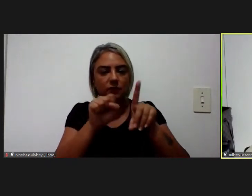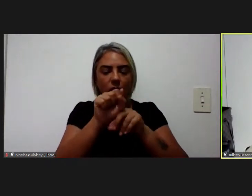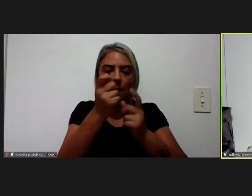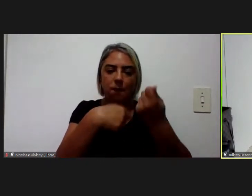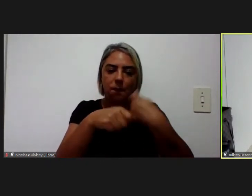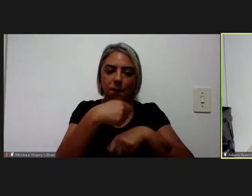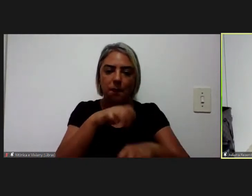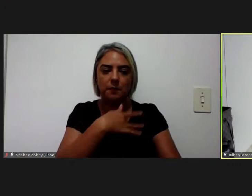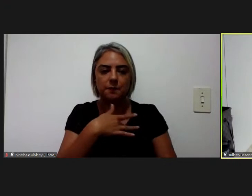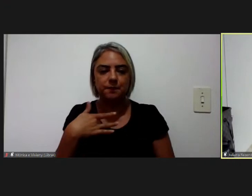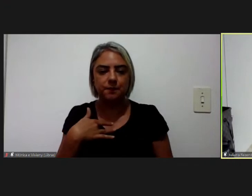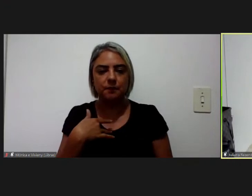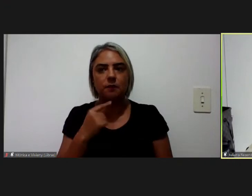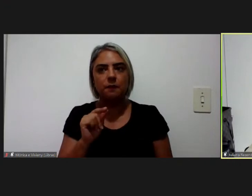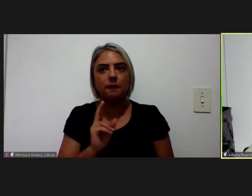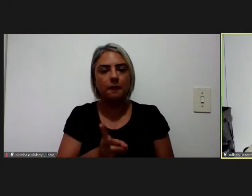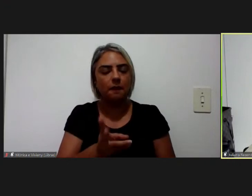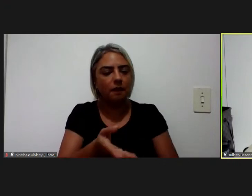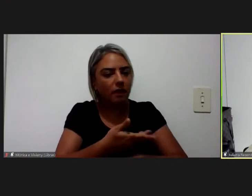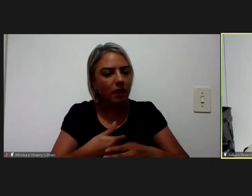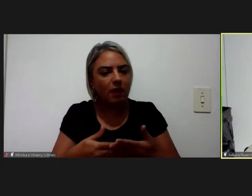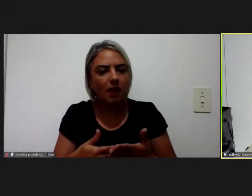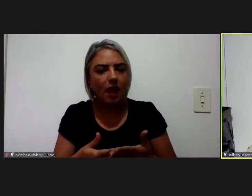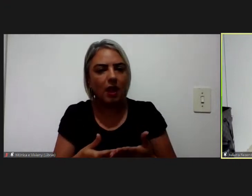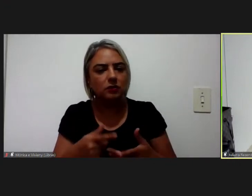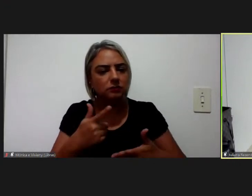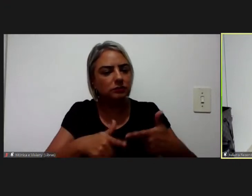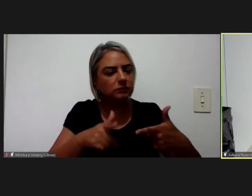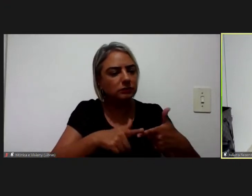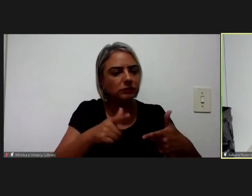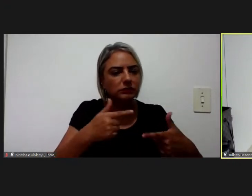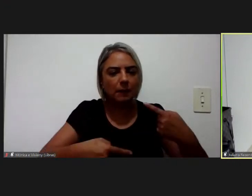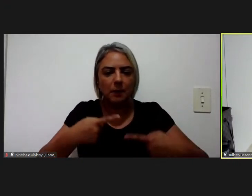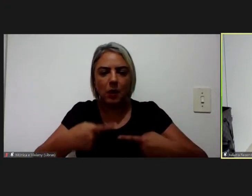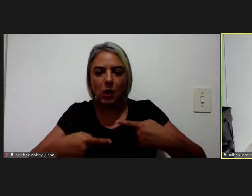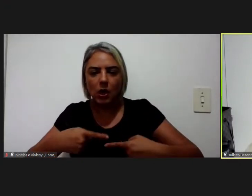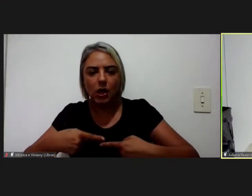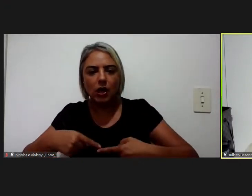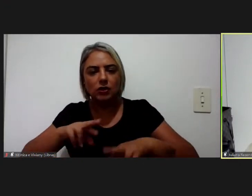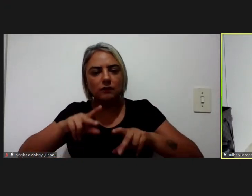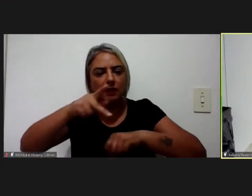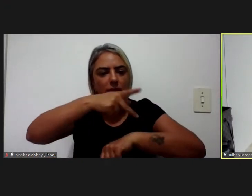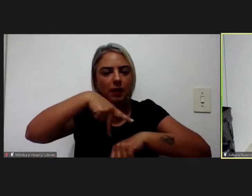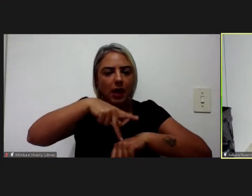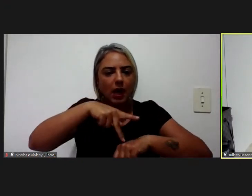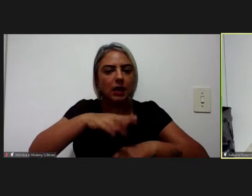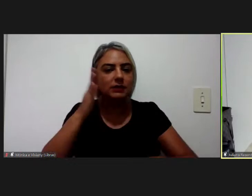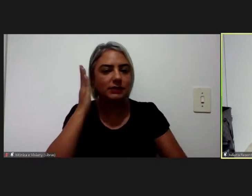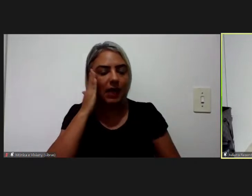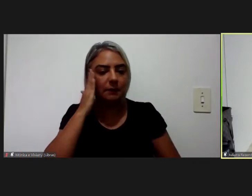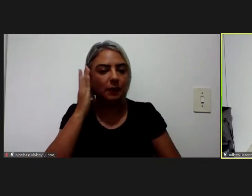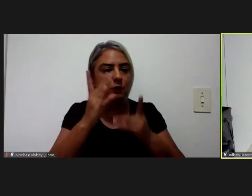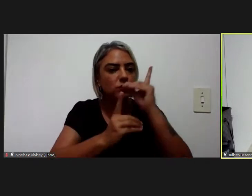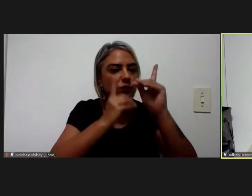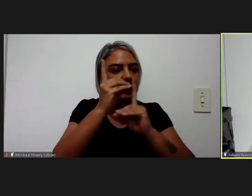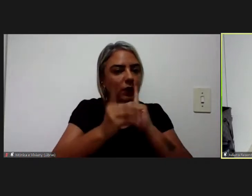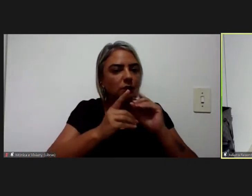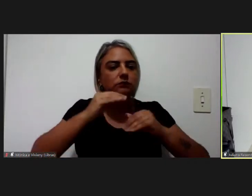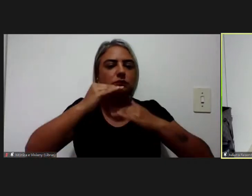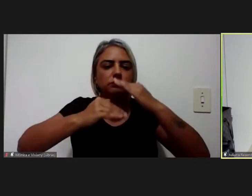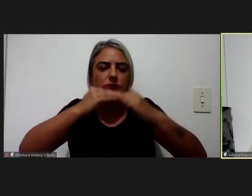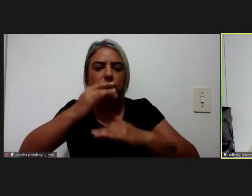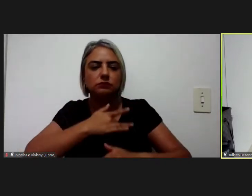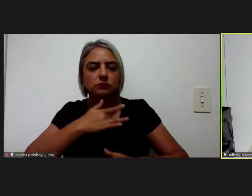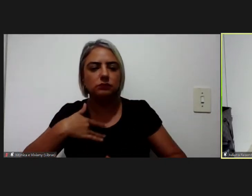e de reduce saúde que devem permear social, economic, and todas as health implementadas inequalities that ações should dos países. permeate all the public Considerando o policy dinamismo implemented do in processo de saúde